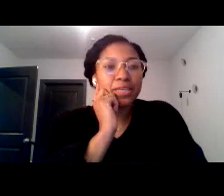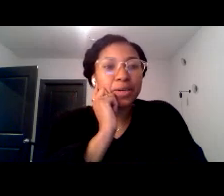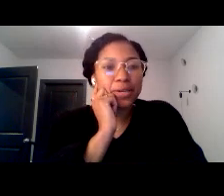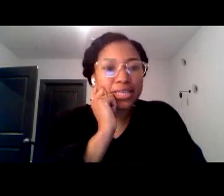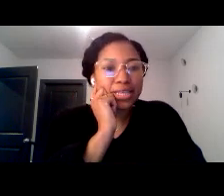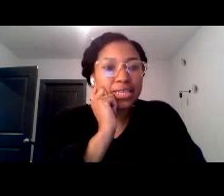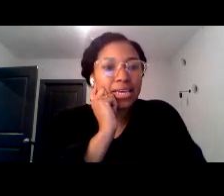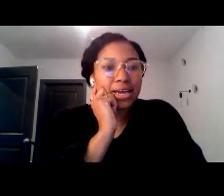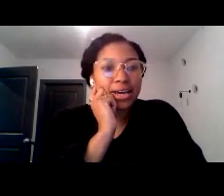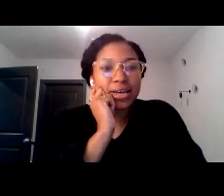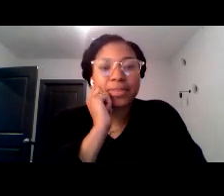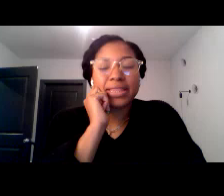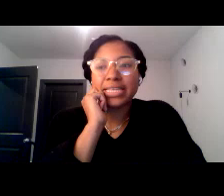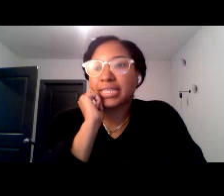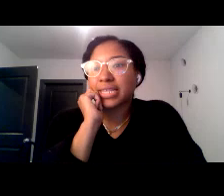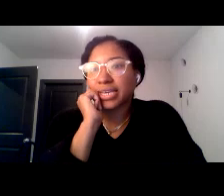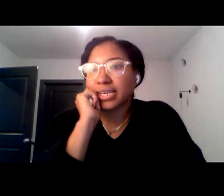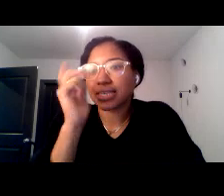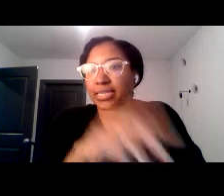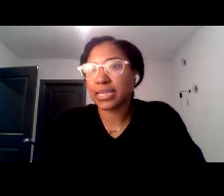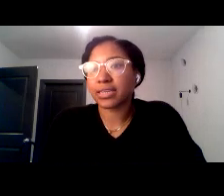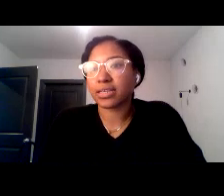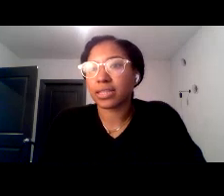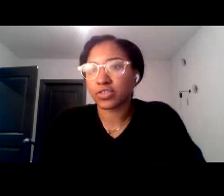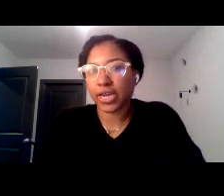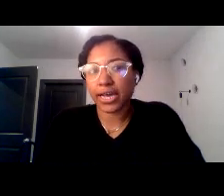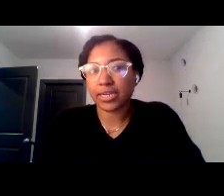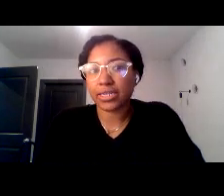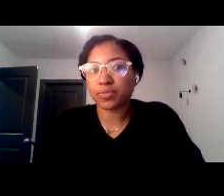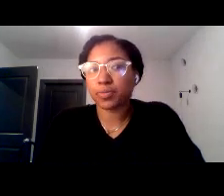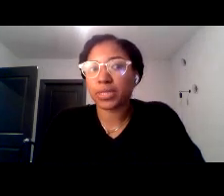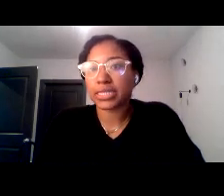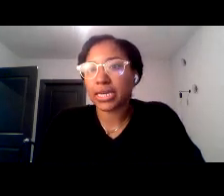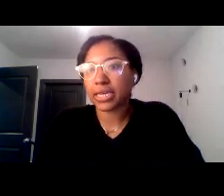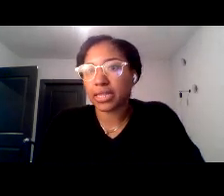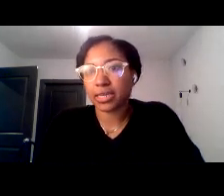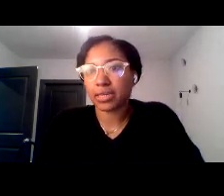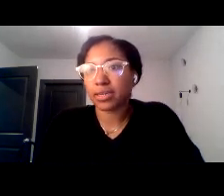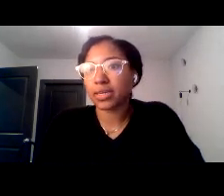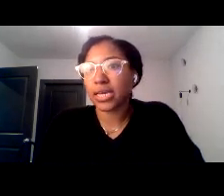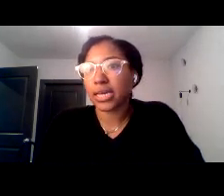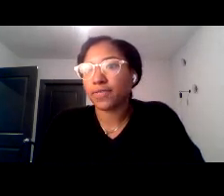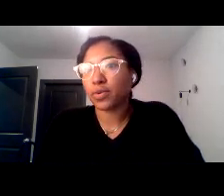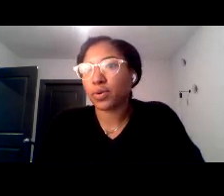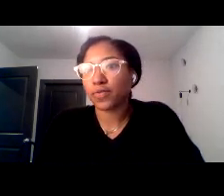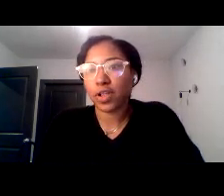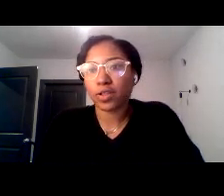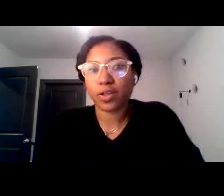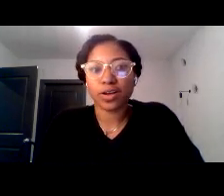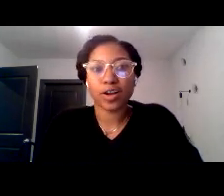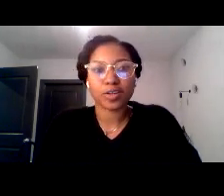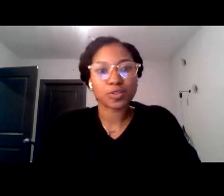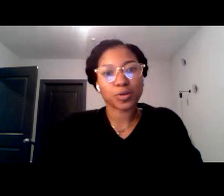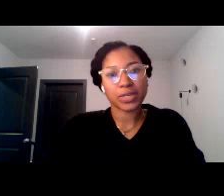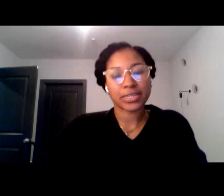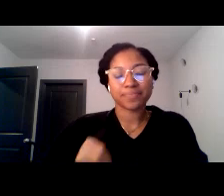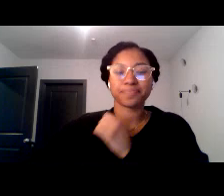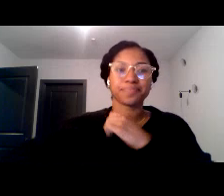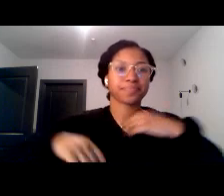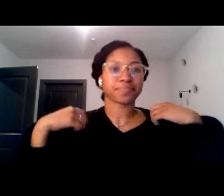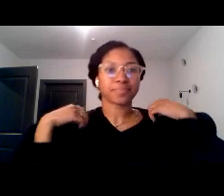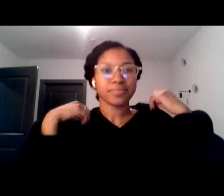guide really quickly. This link is in the chat. It would be the second link if you want to follow along on